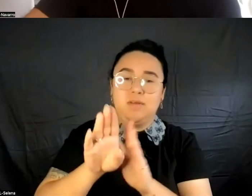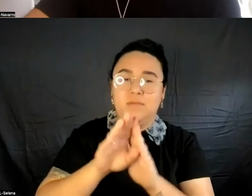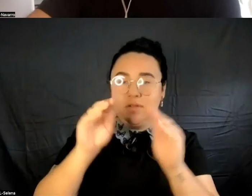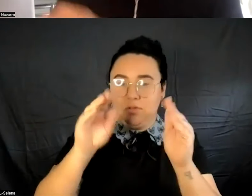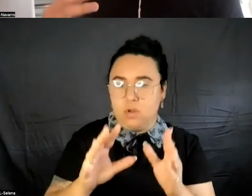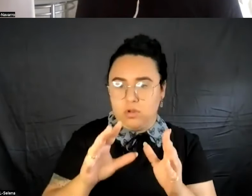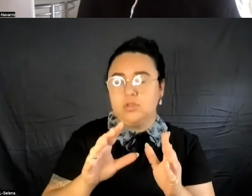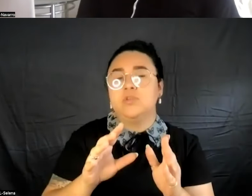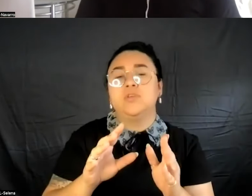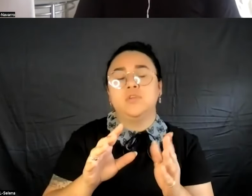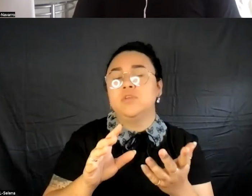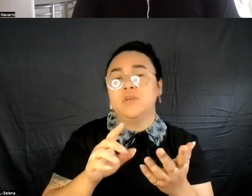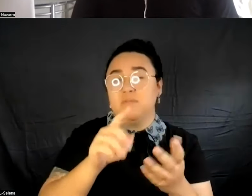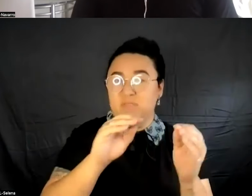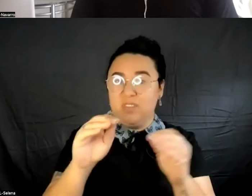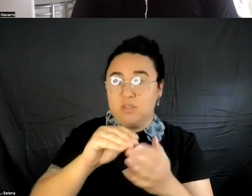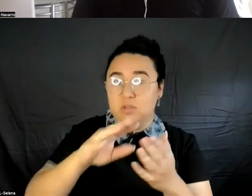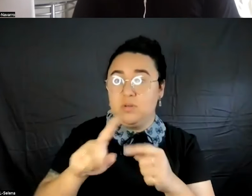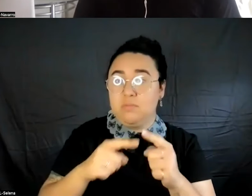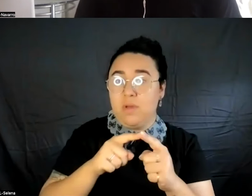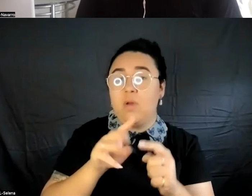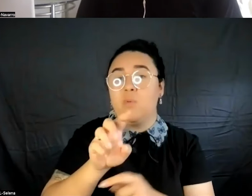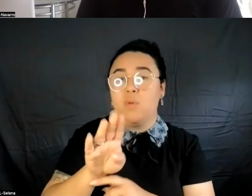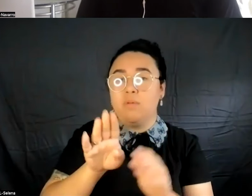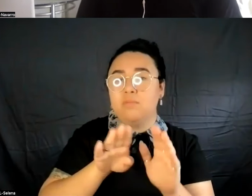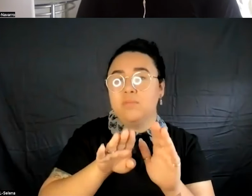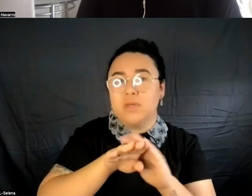their students about web accessibility?